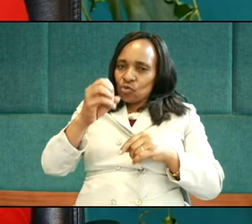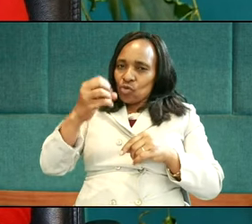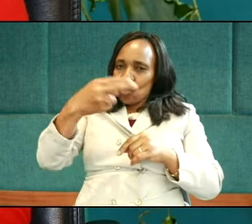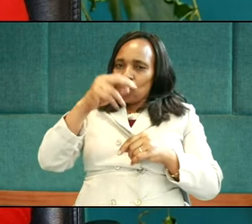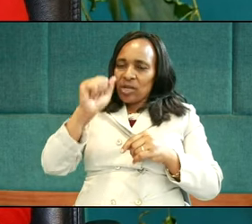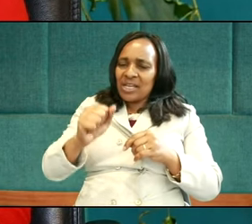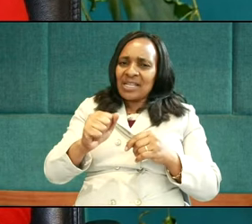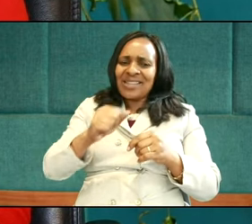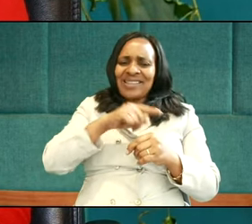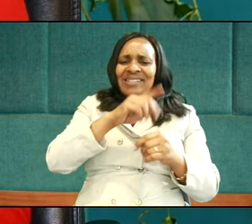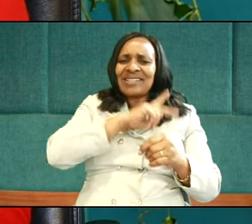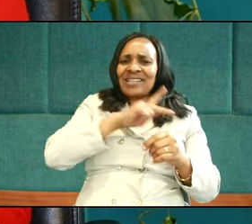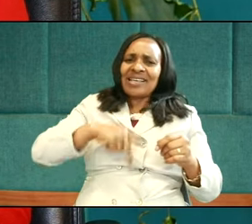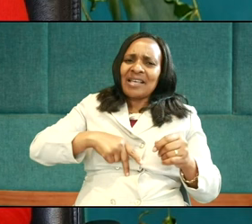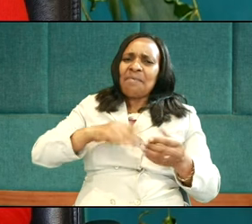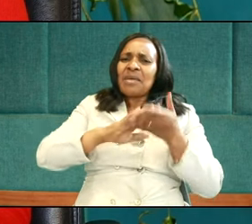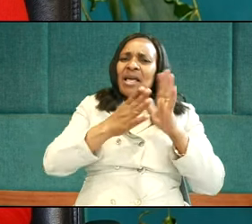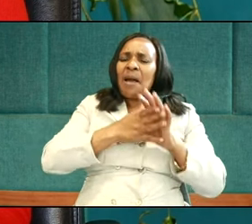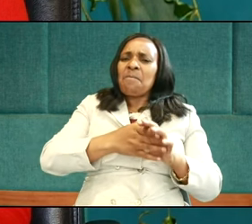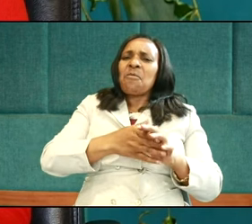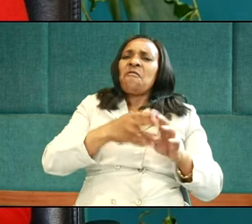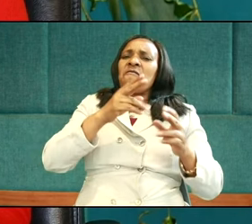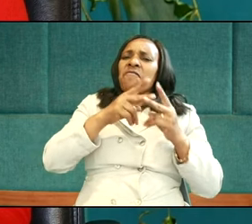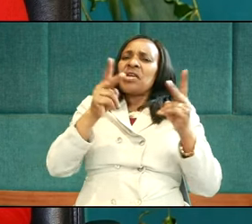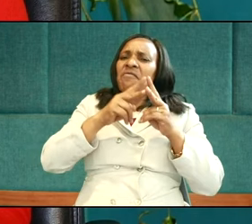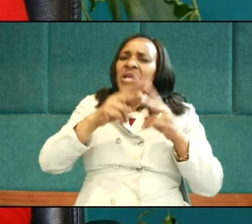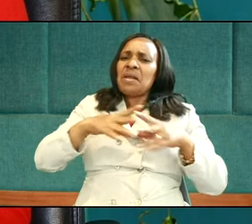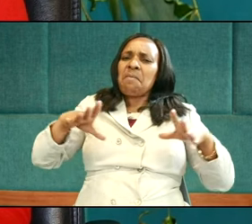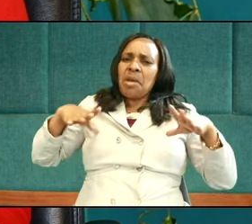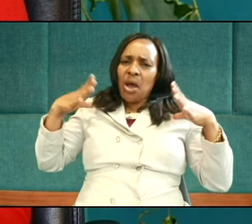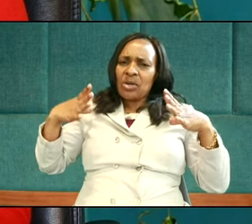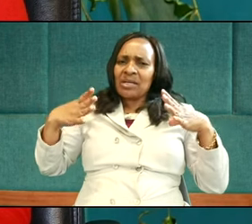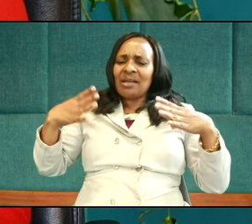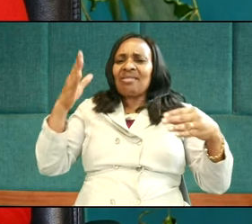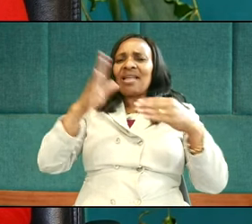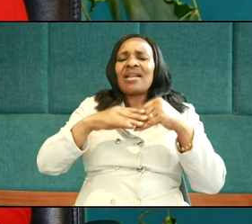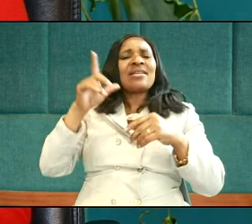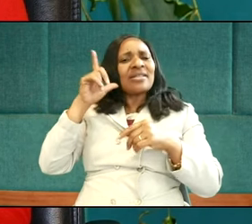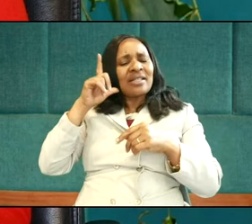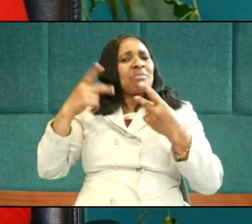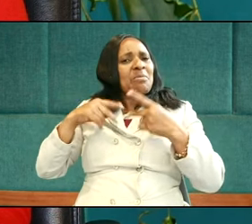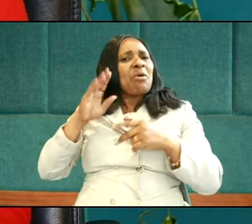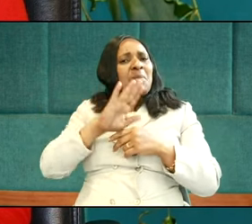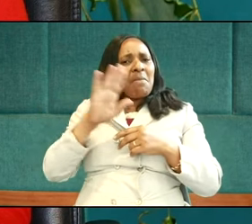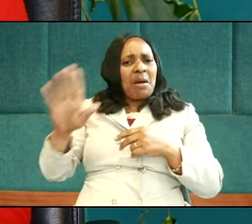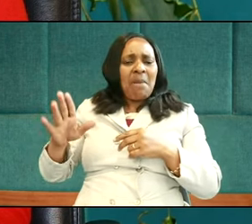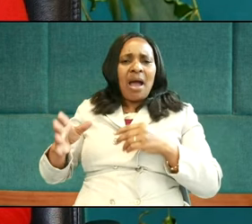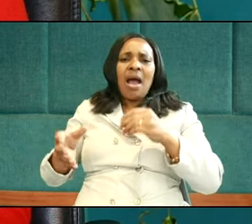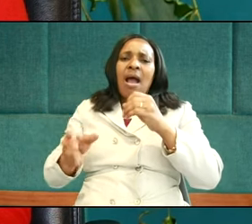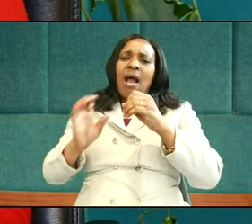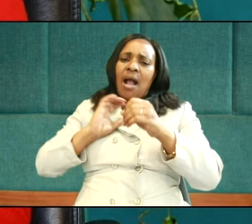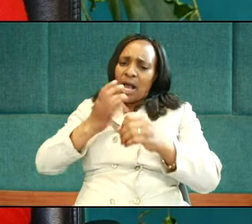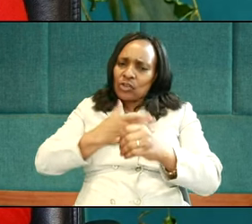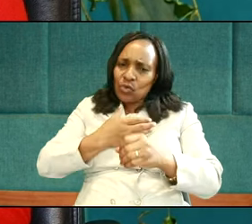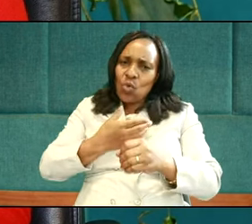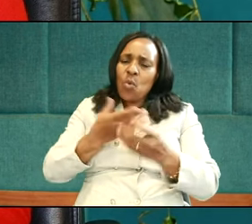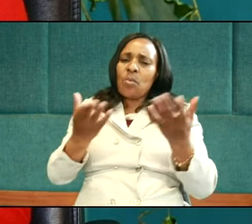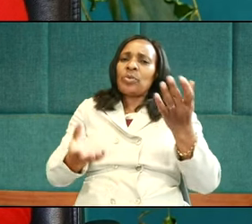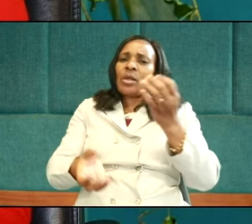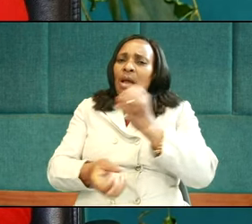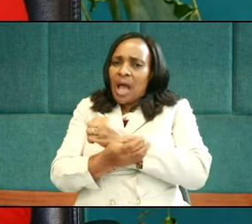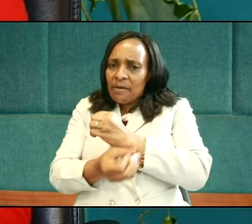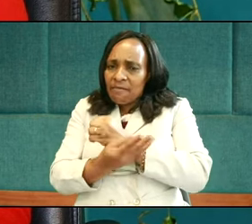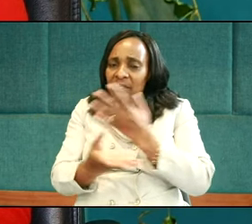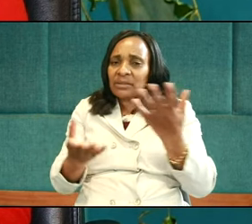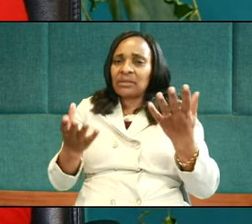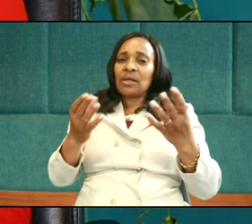Rehoboam became very prideful. And instead of listening to his people and listening to the counsel of the wise men who came to advise